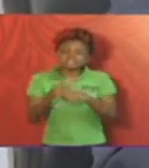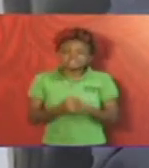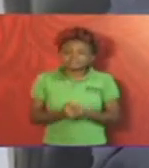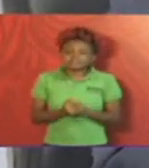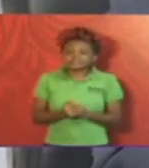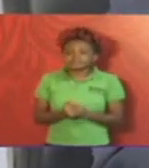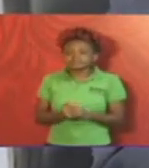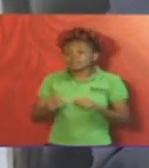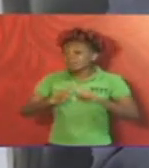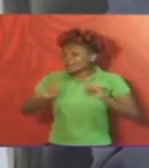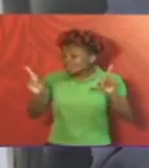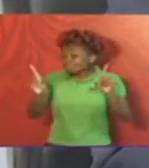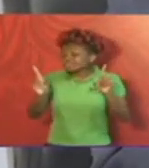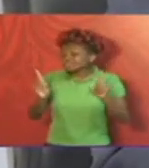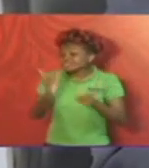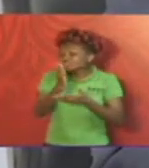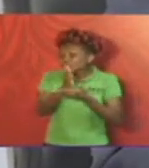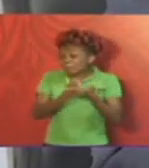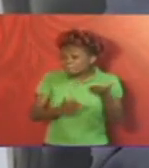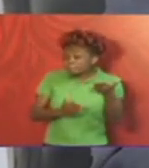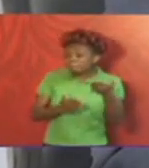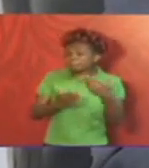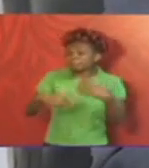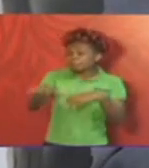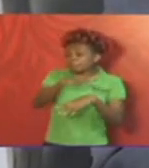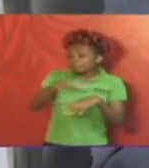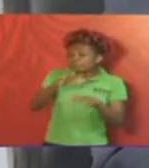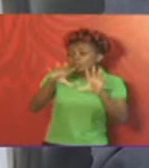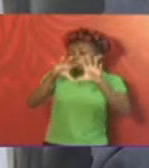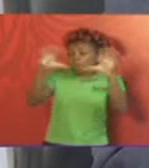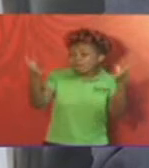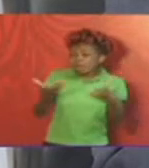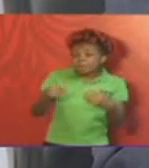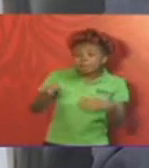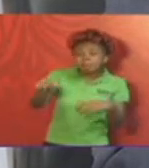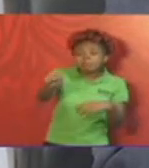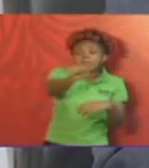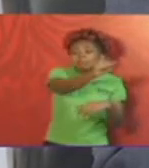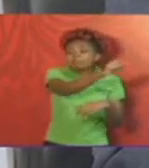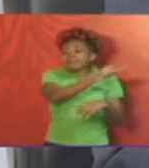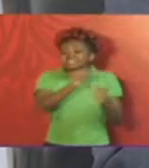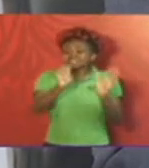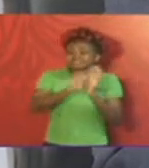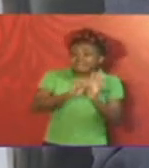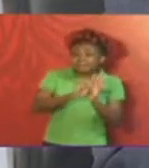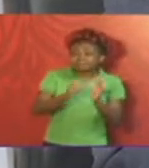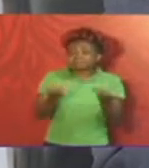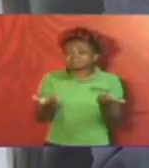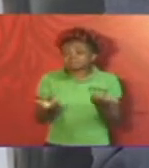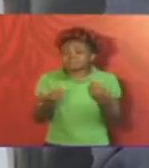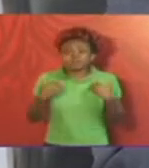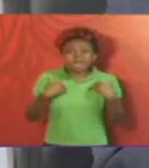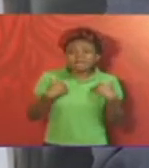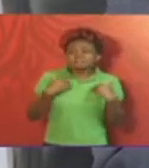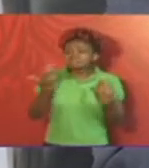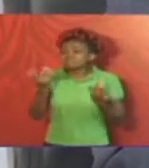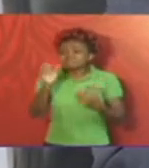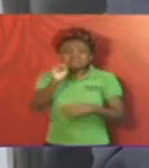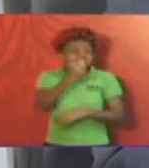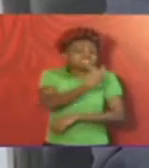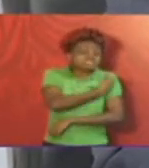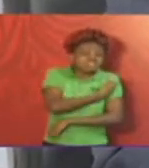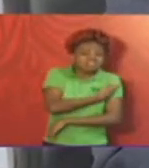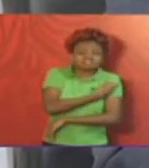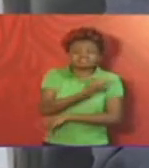that in certain parts of the world, when the supply wasn't that good for a certain one of the two, there was mixing